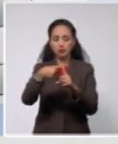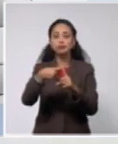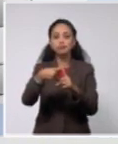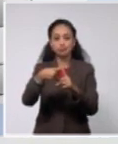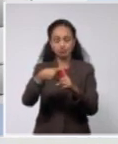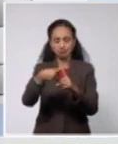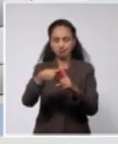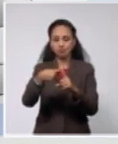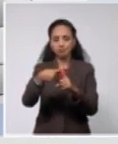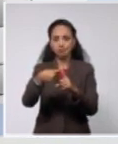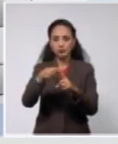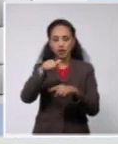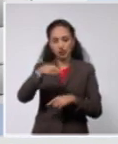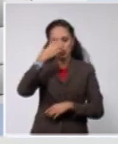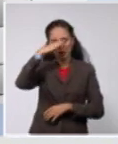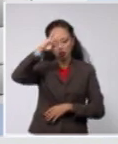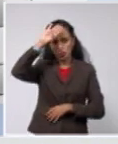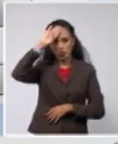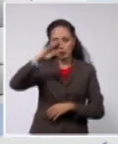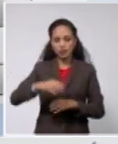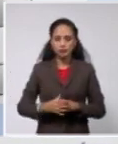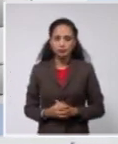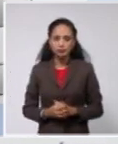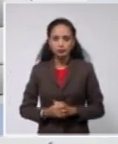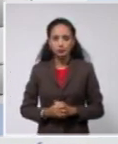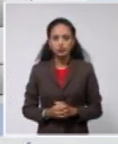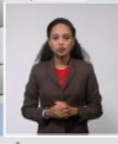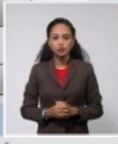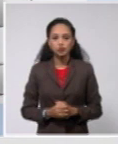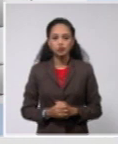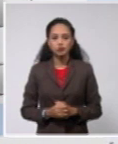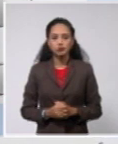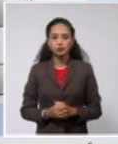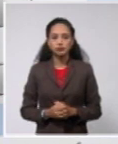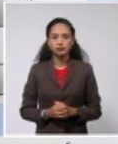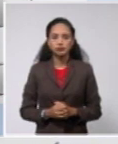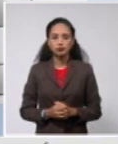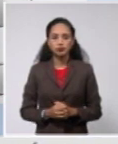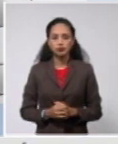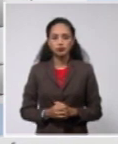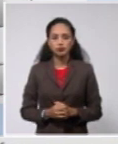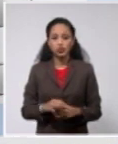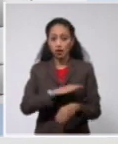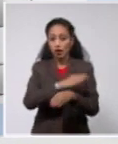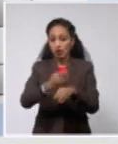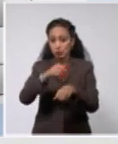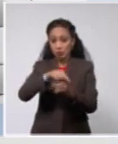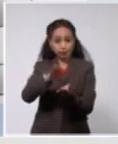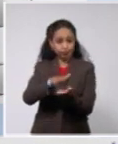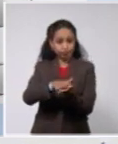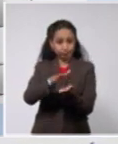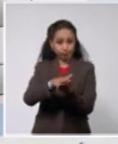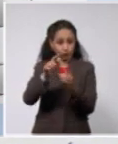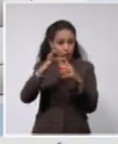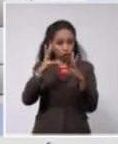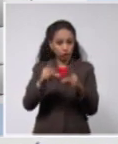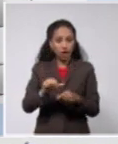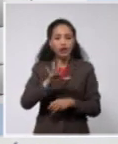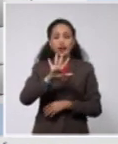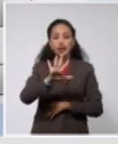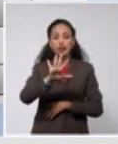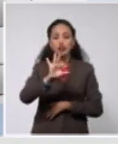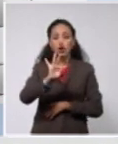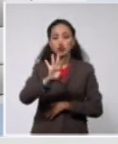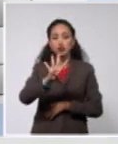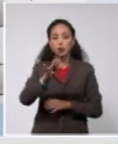That's 62 people with the virus. This brings the total number of samples processed in the